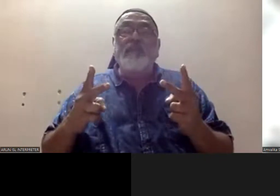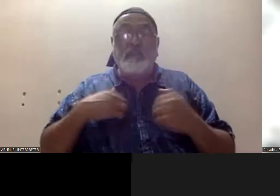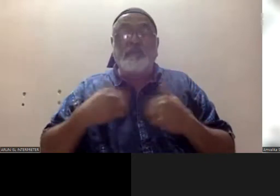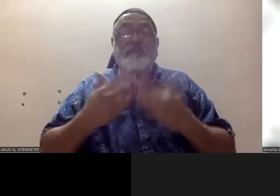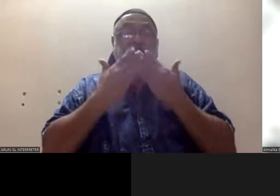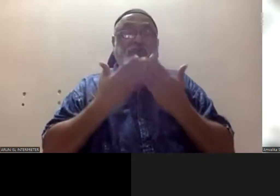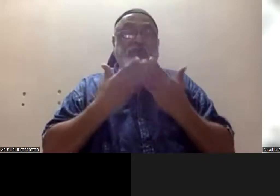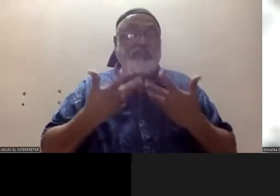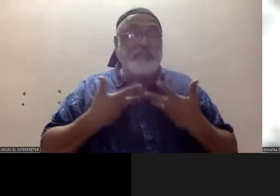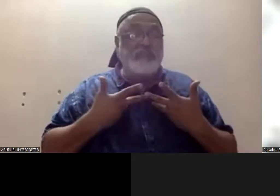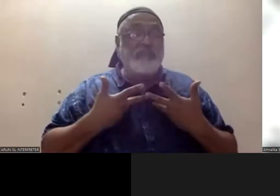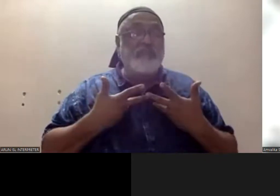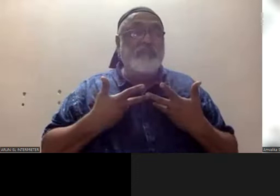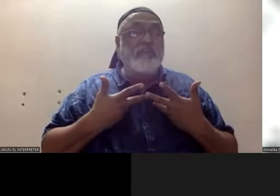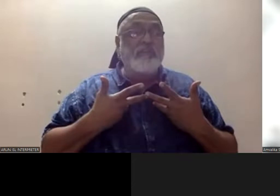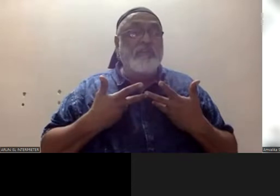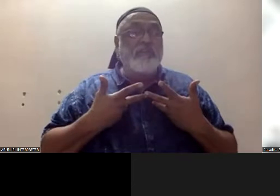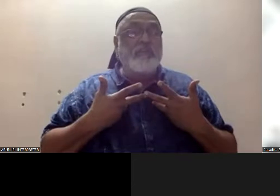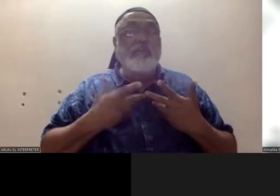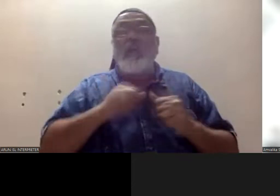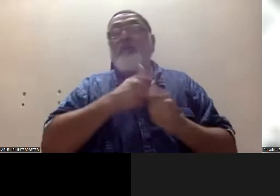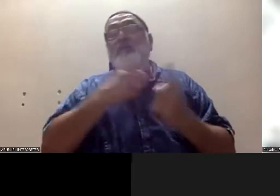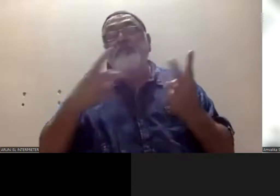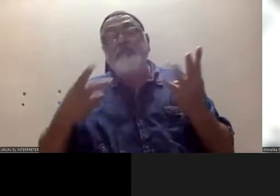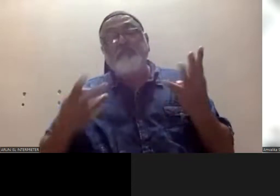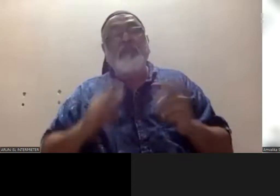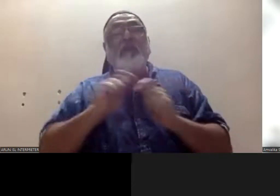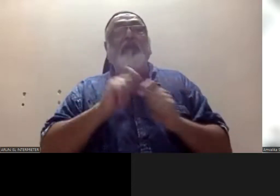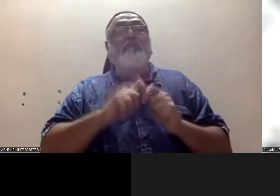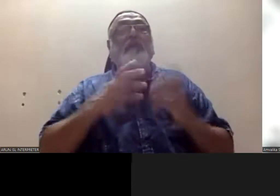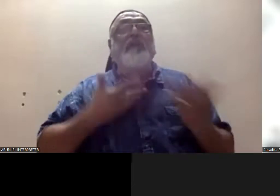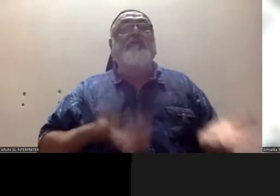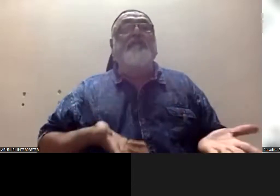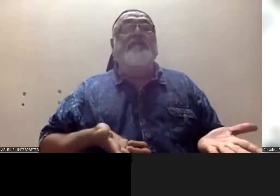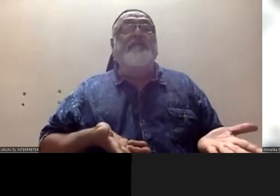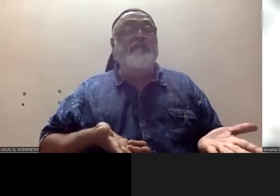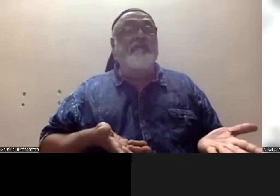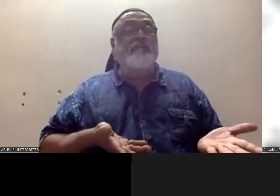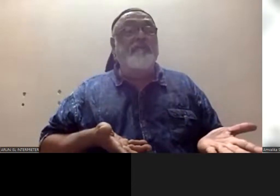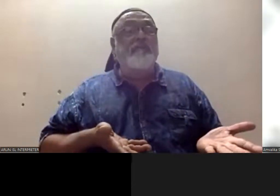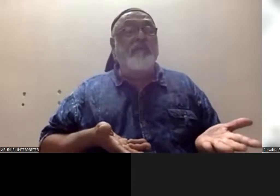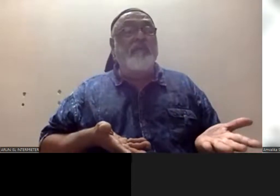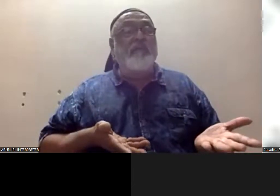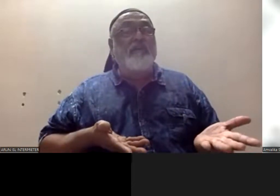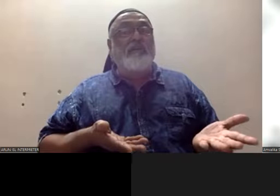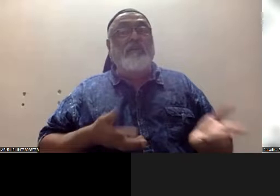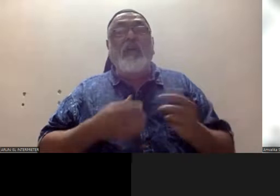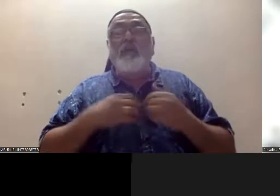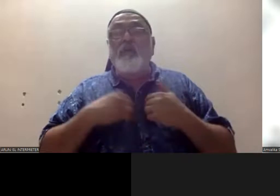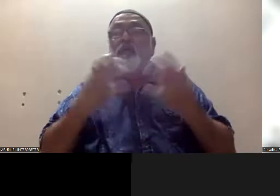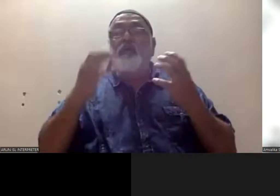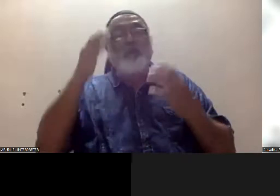a student. I have all the other works to do, or I want to know that what are the